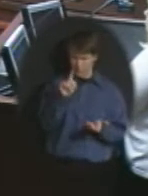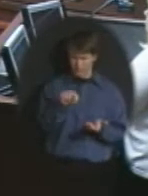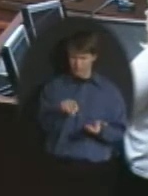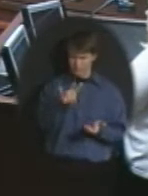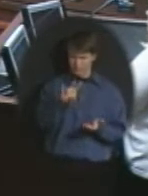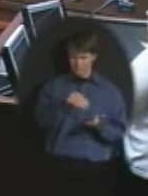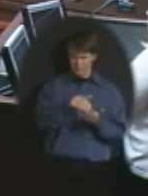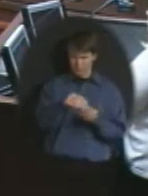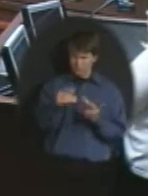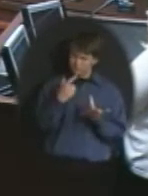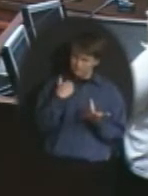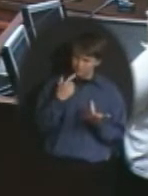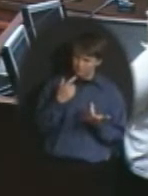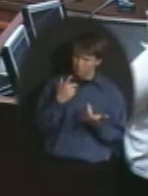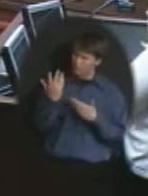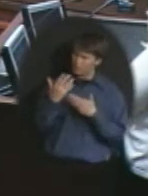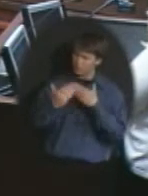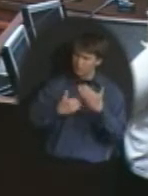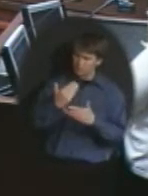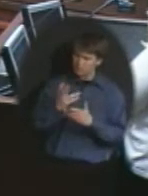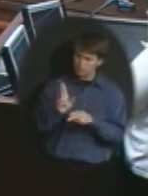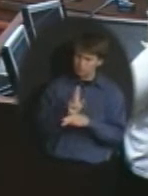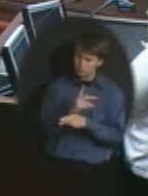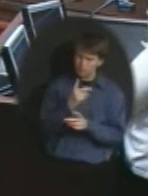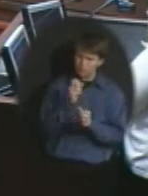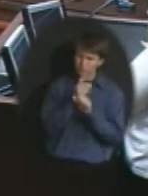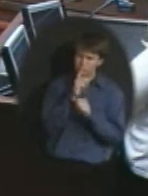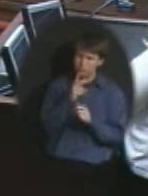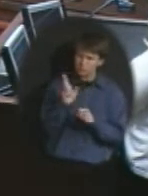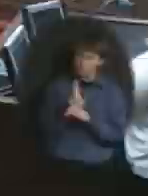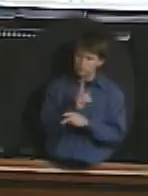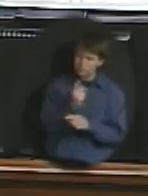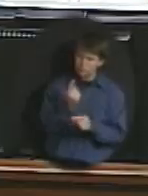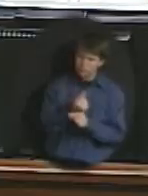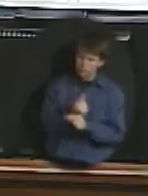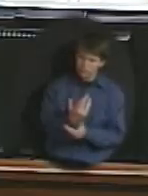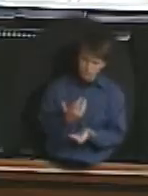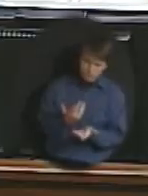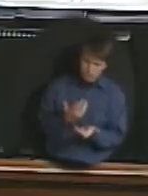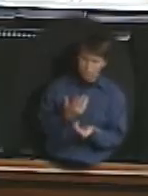so what process do we go through to make sure that we are maintaining this?